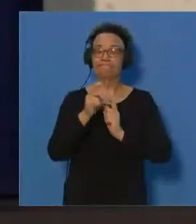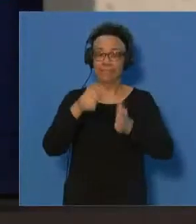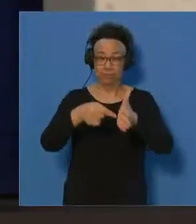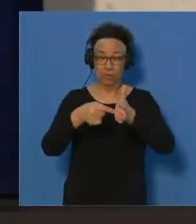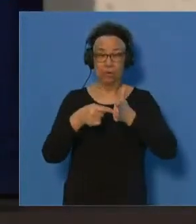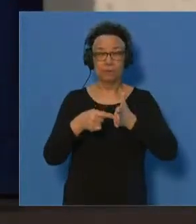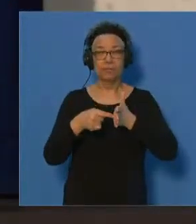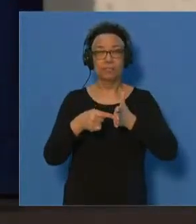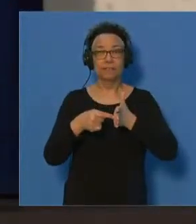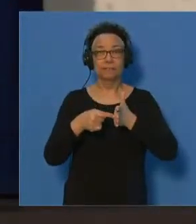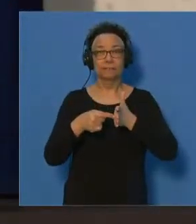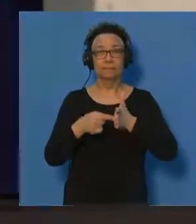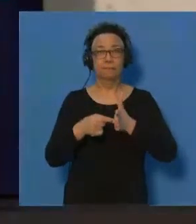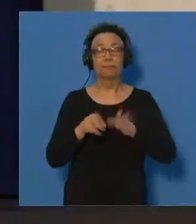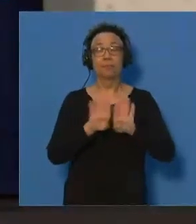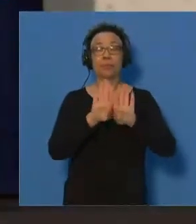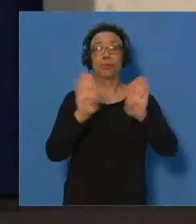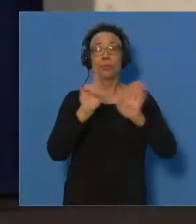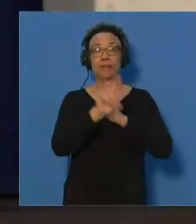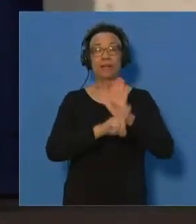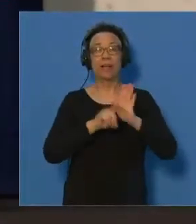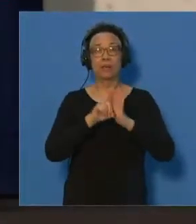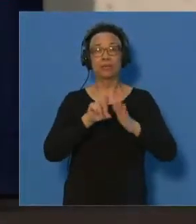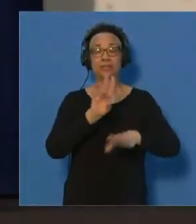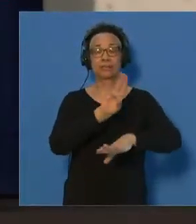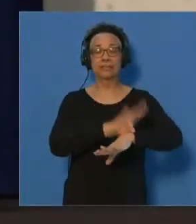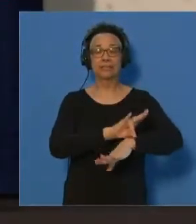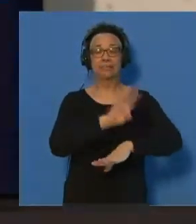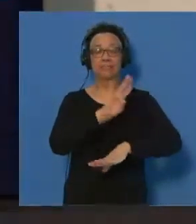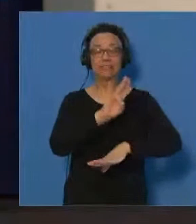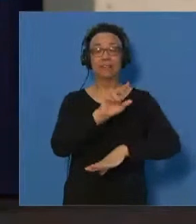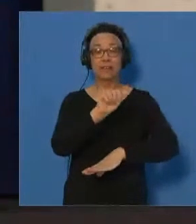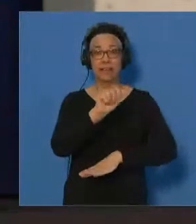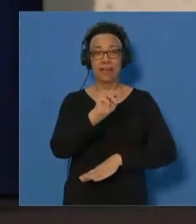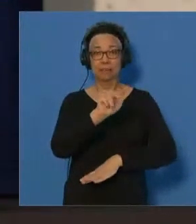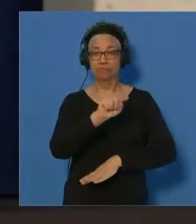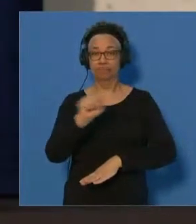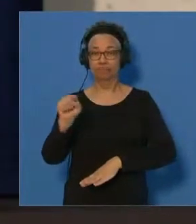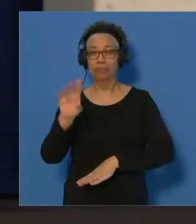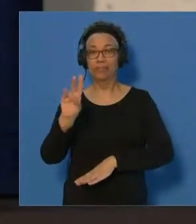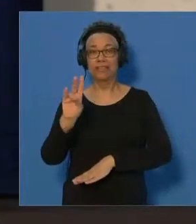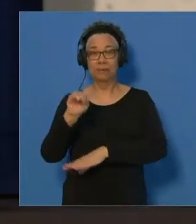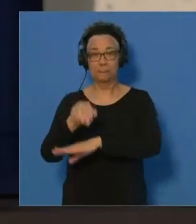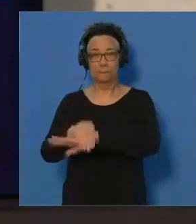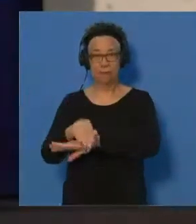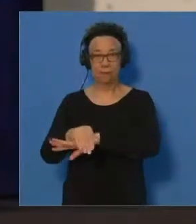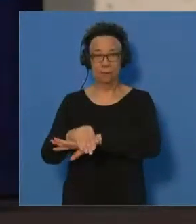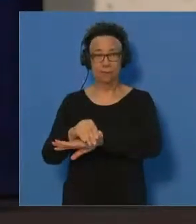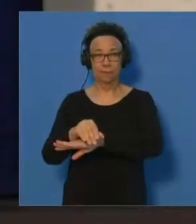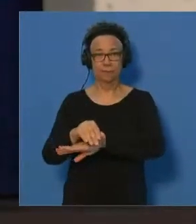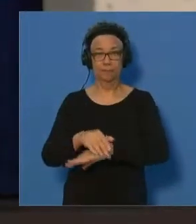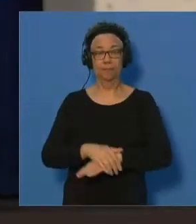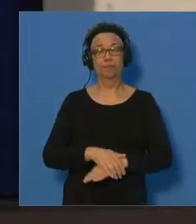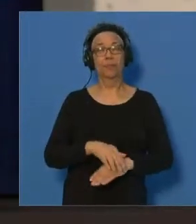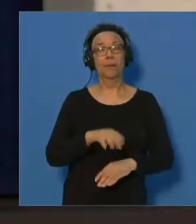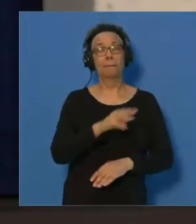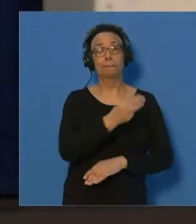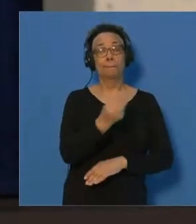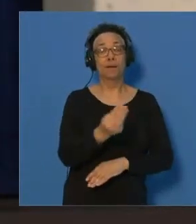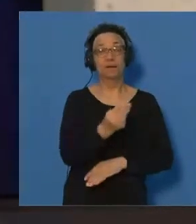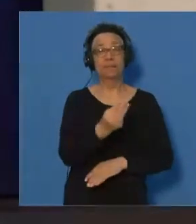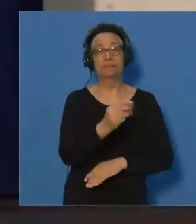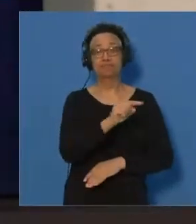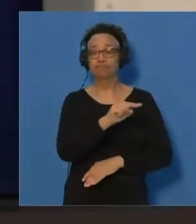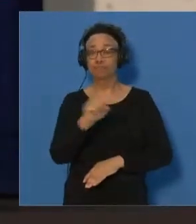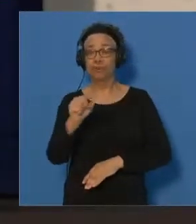conditions. Opening hours from 7 a.m. to 7 p.m. Monday